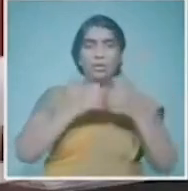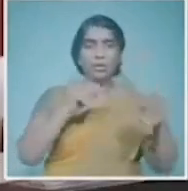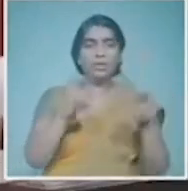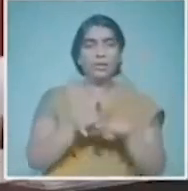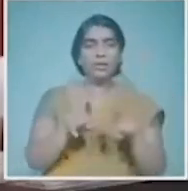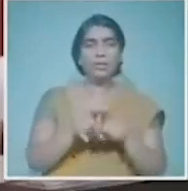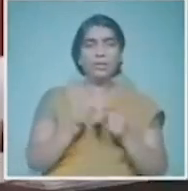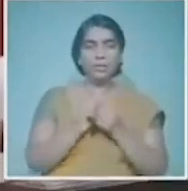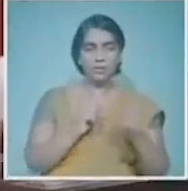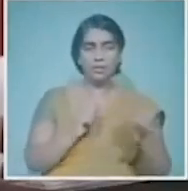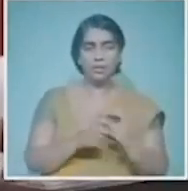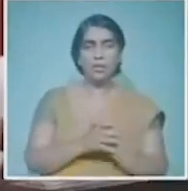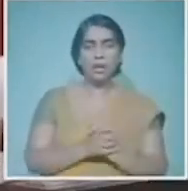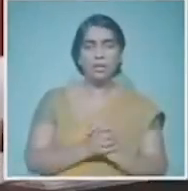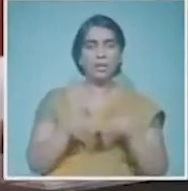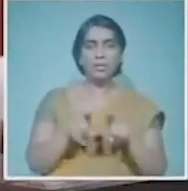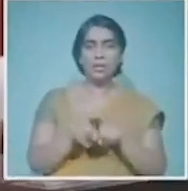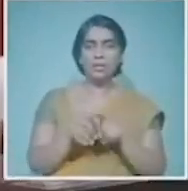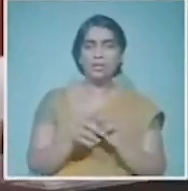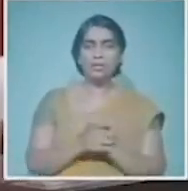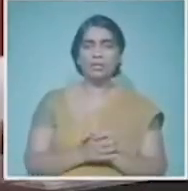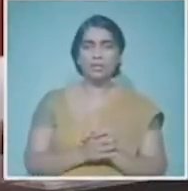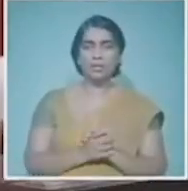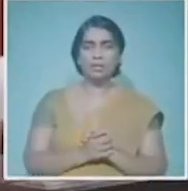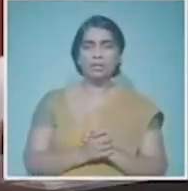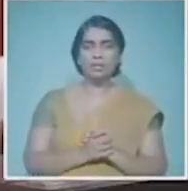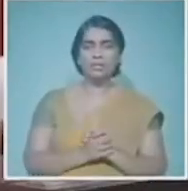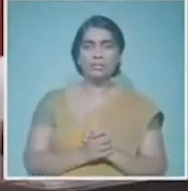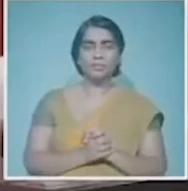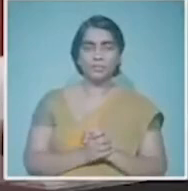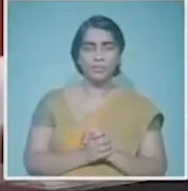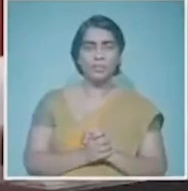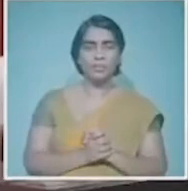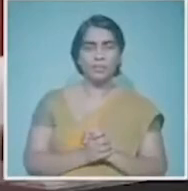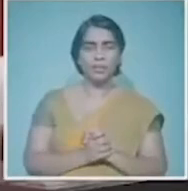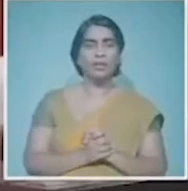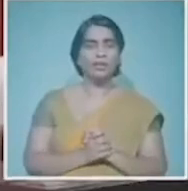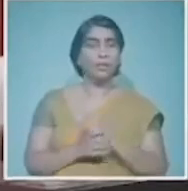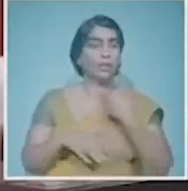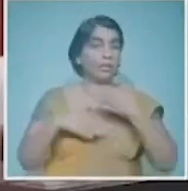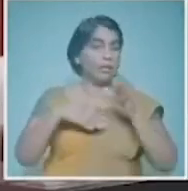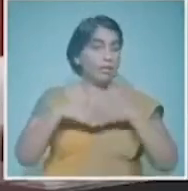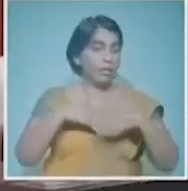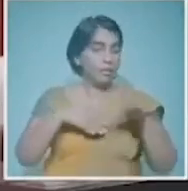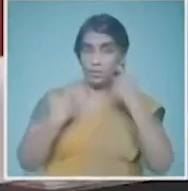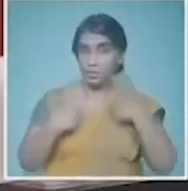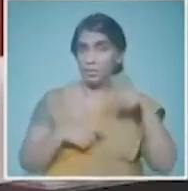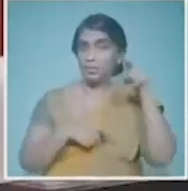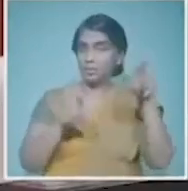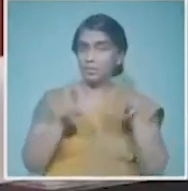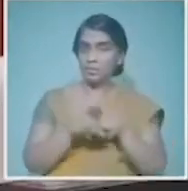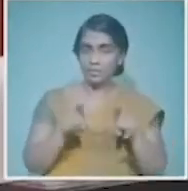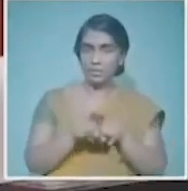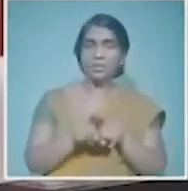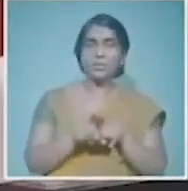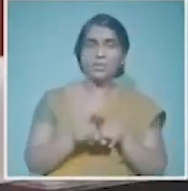experiences, which is that is the military's and the police's involvement, the chain of custody is fundamental